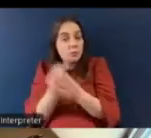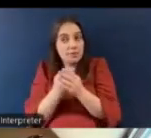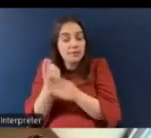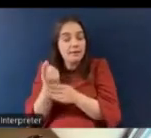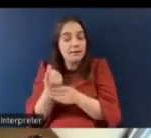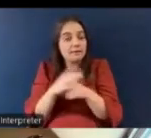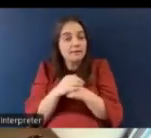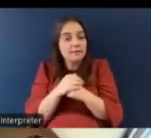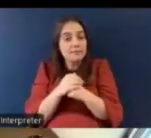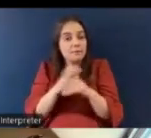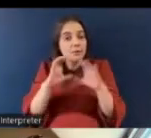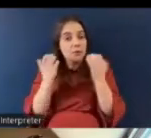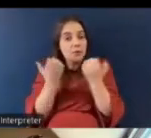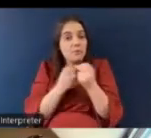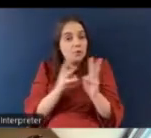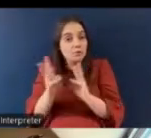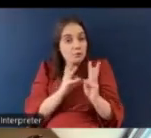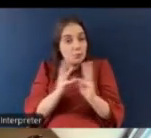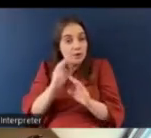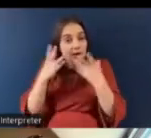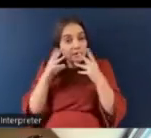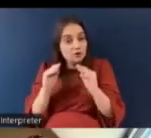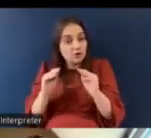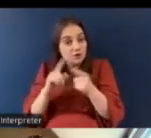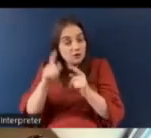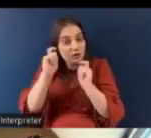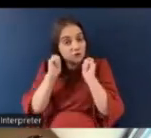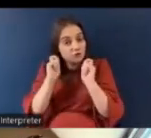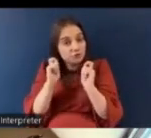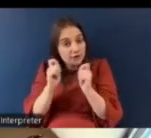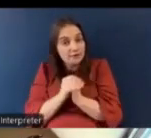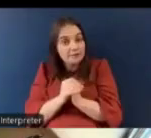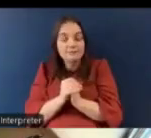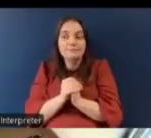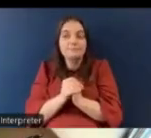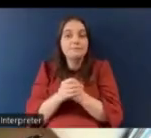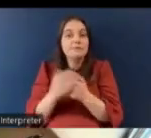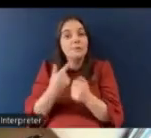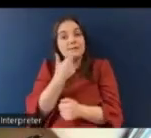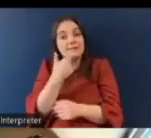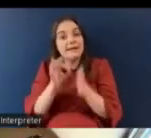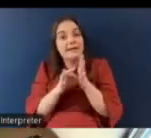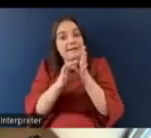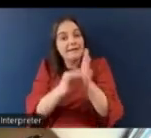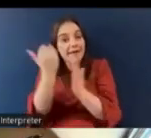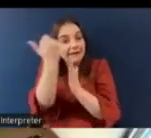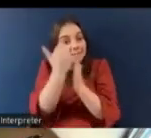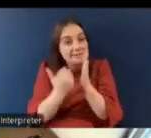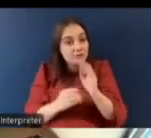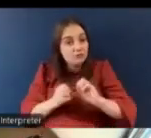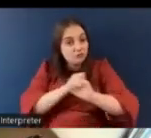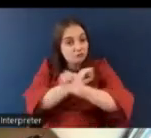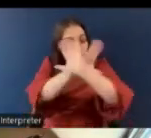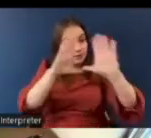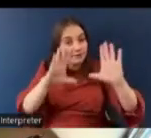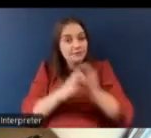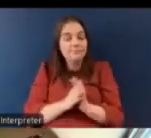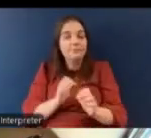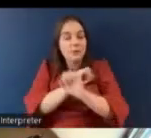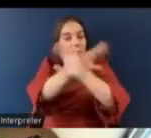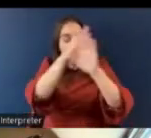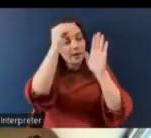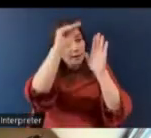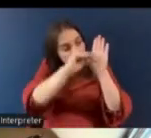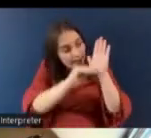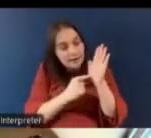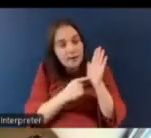Community Work Education and Training. So again, another guide. And in all of the work that we did, we were very clear that we needed to